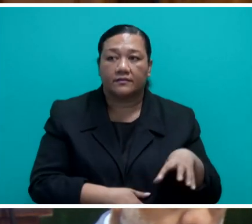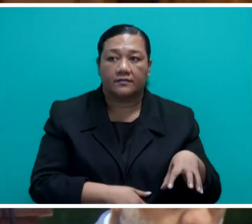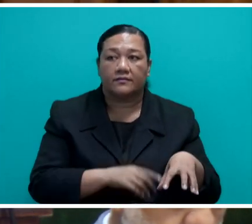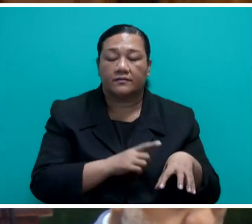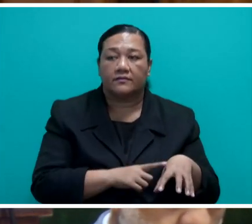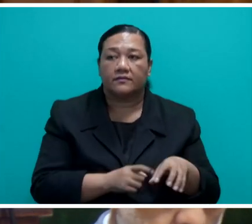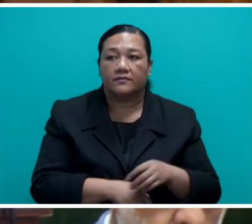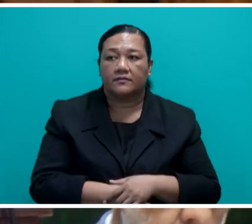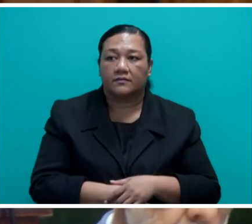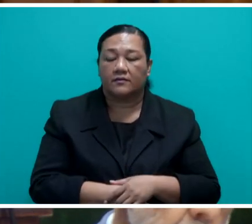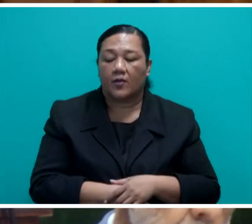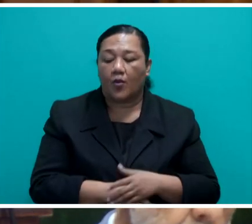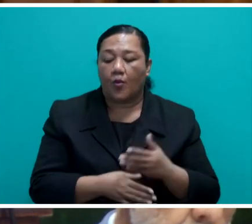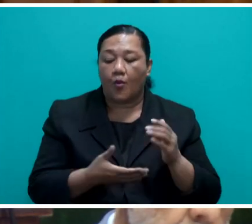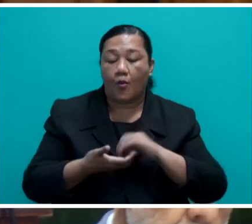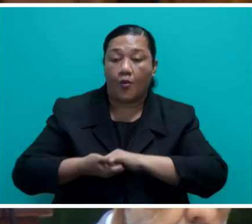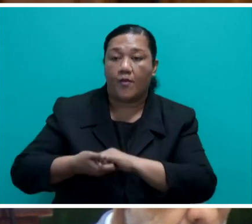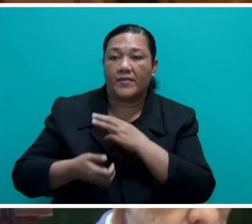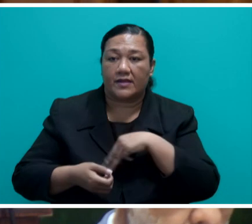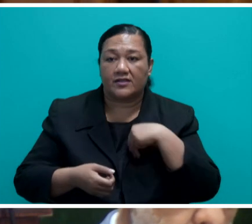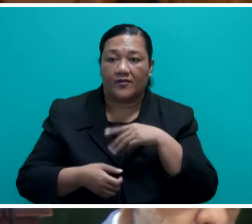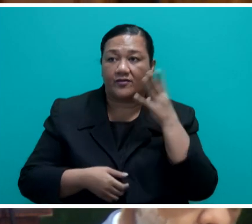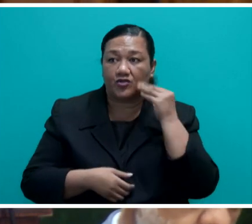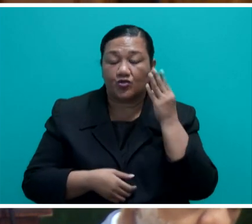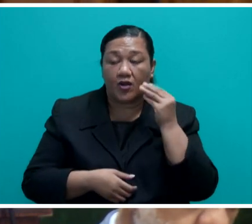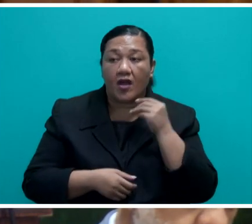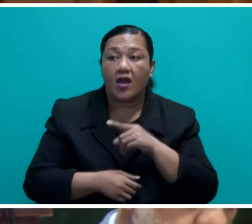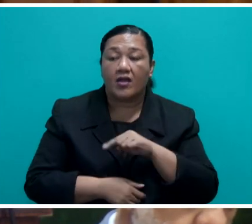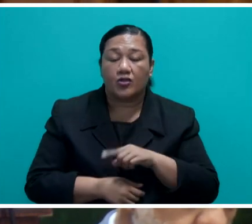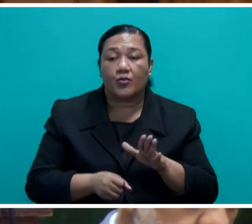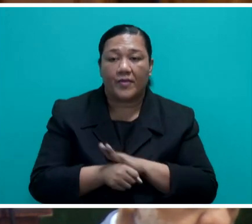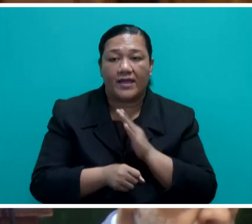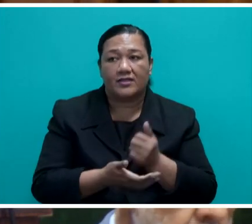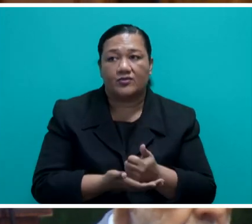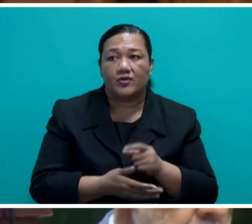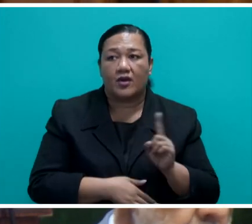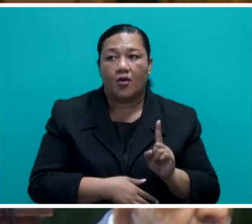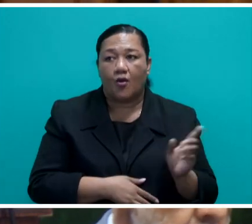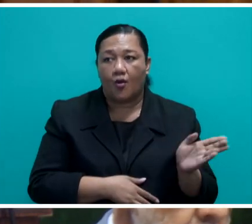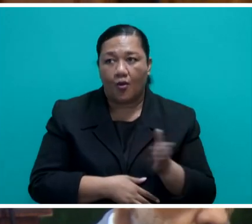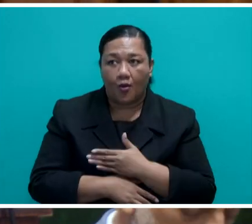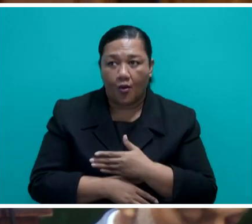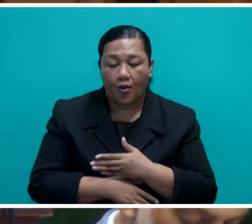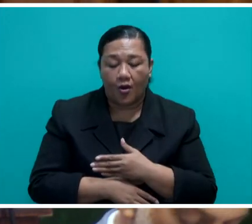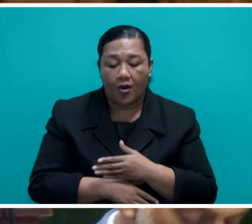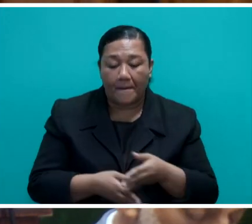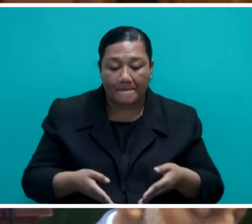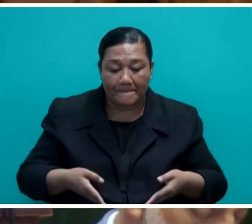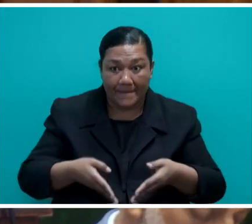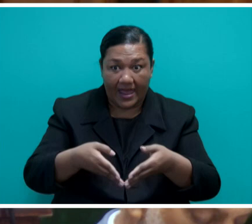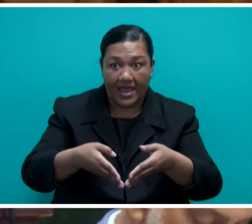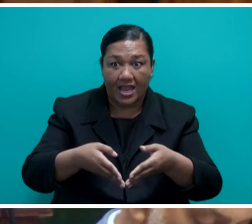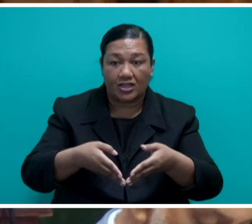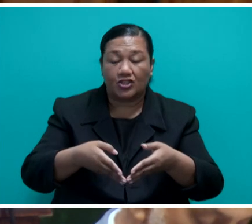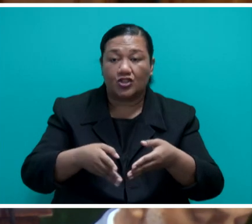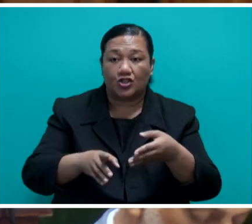collaborating with the Ministry of Sugar and the Drainage Board to ensure that all main drains connected to sugarcane